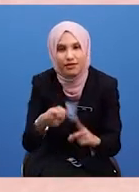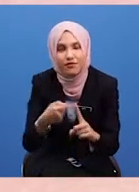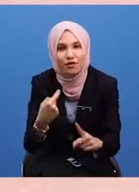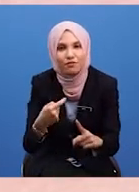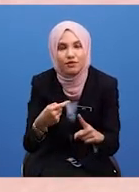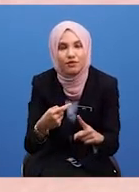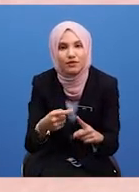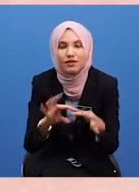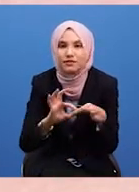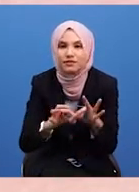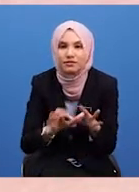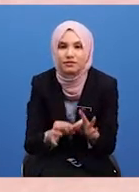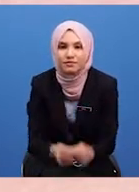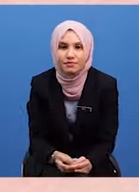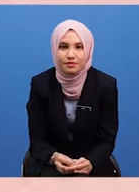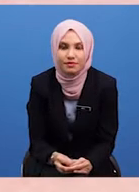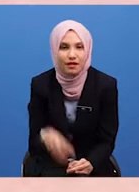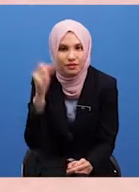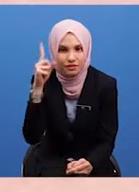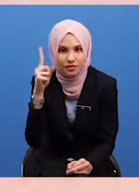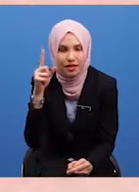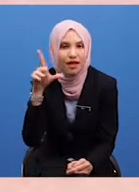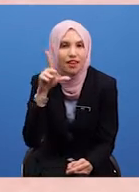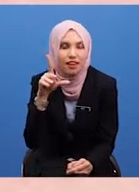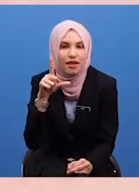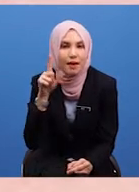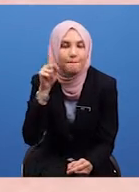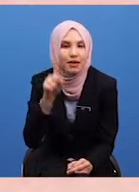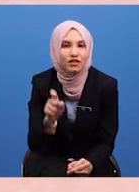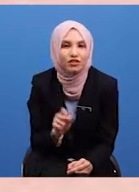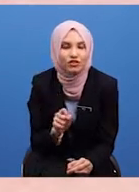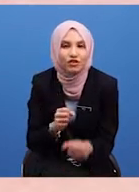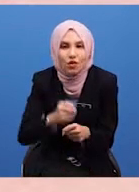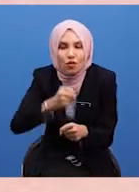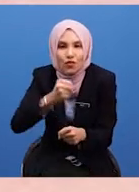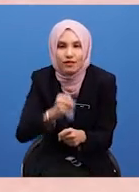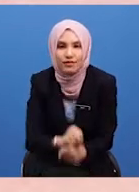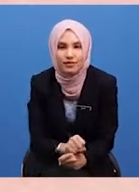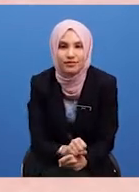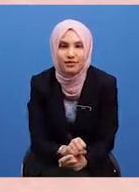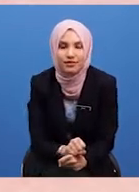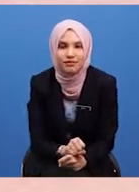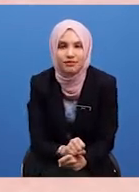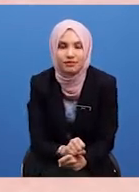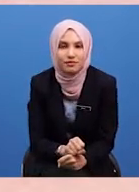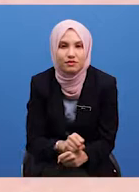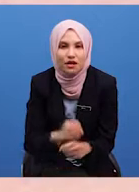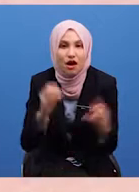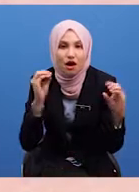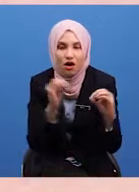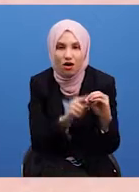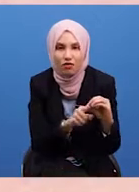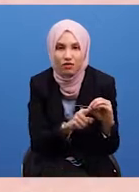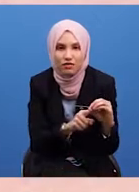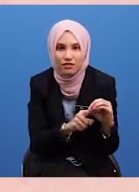However, Mr. Velo still thinks that Lynn should win since she comes up with her original idea for